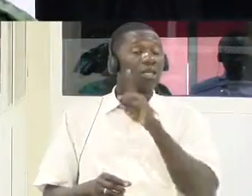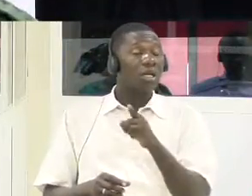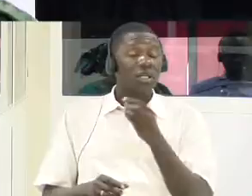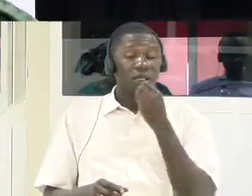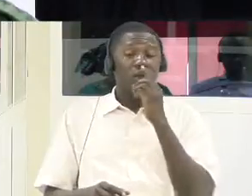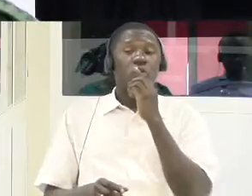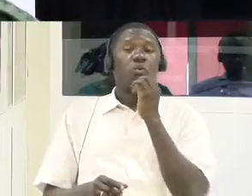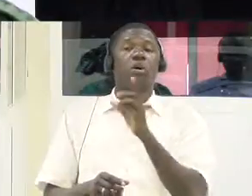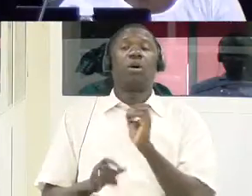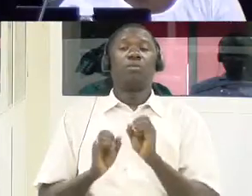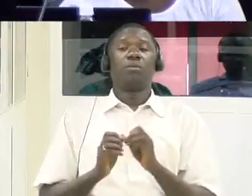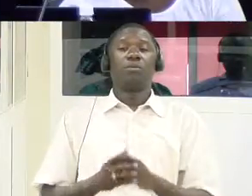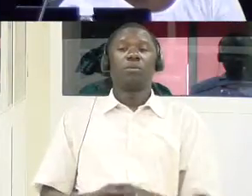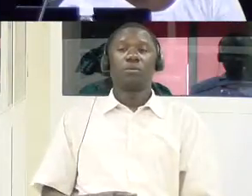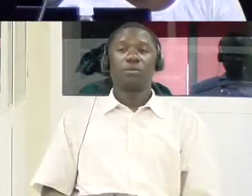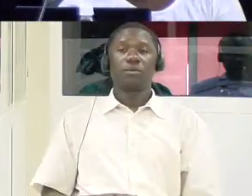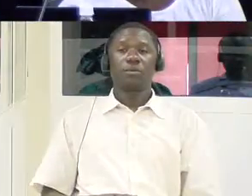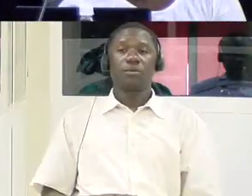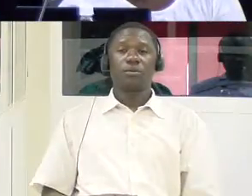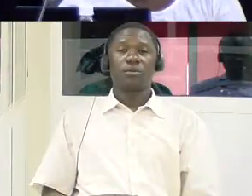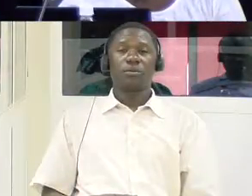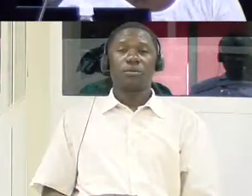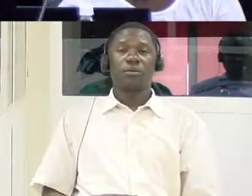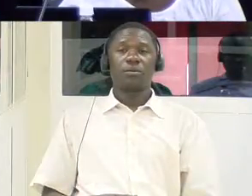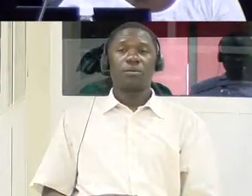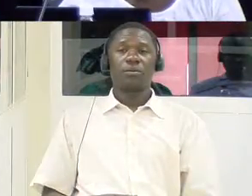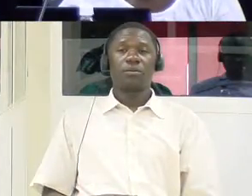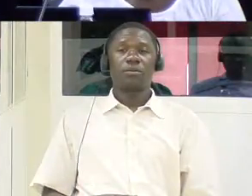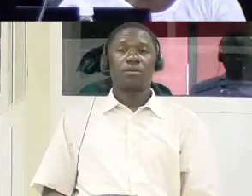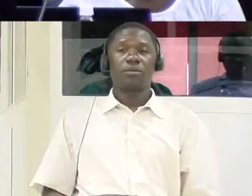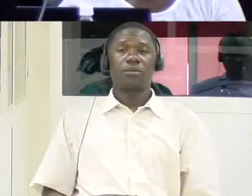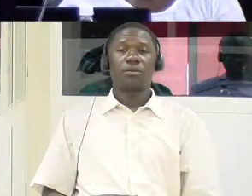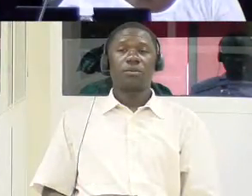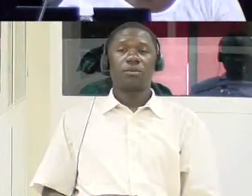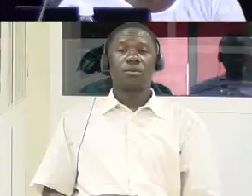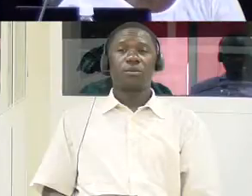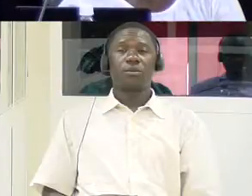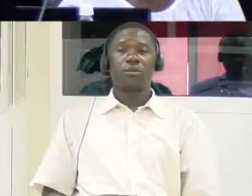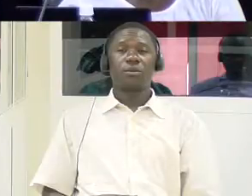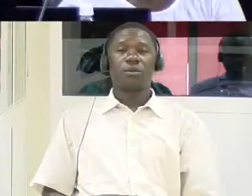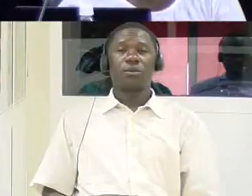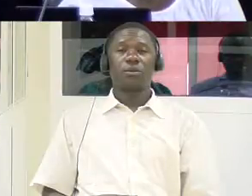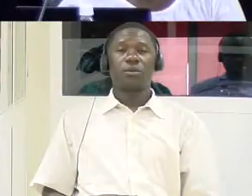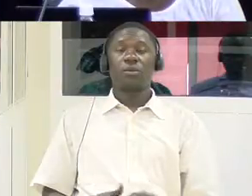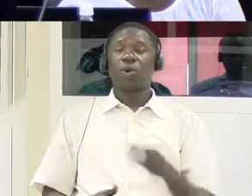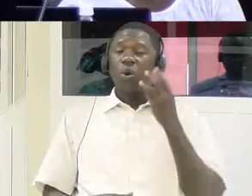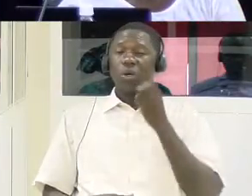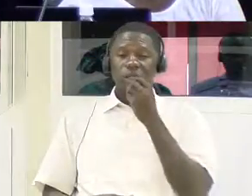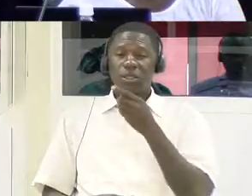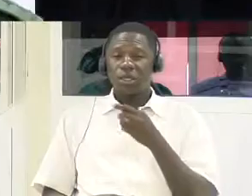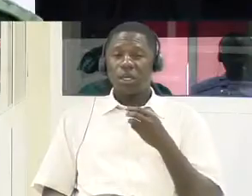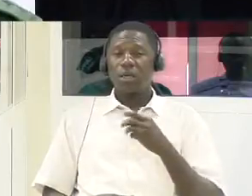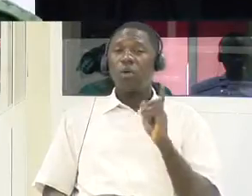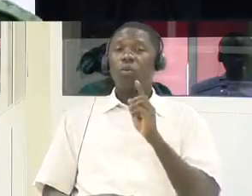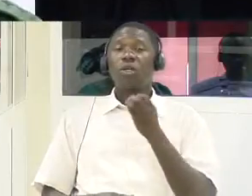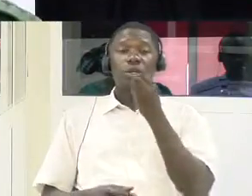When you say everything except the instructions he gave you, which specific instructions are you referring to? The